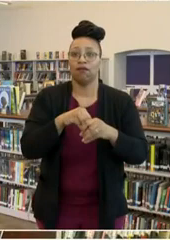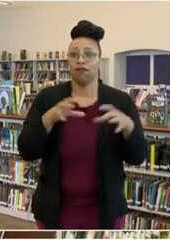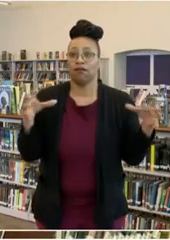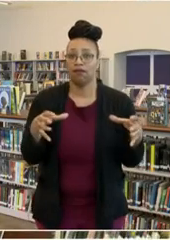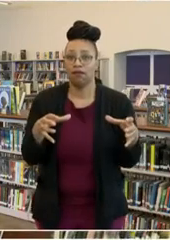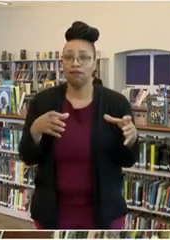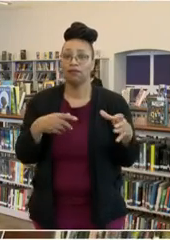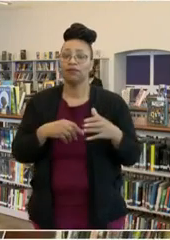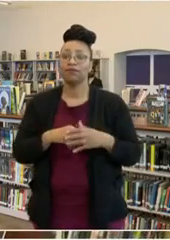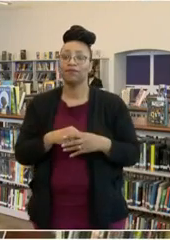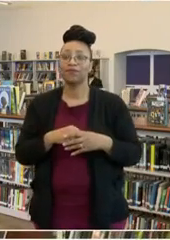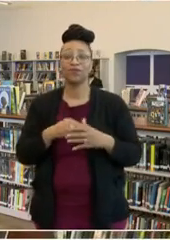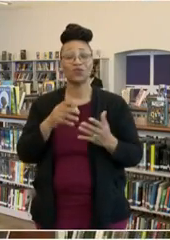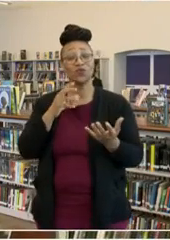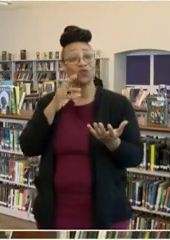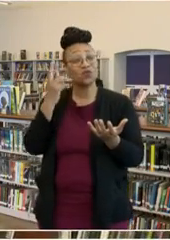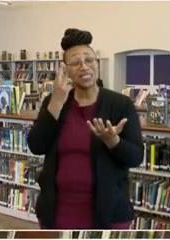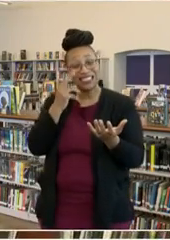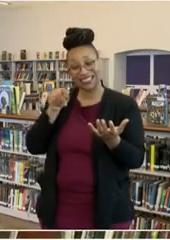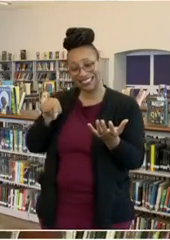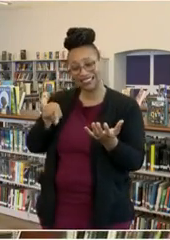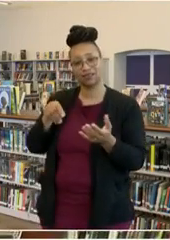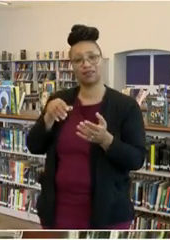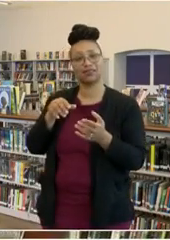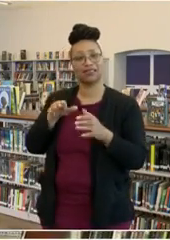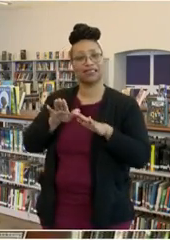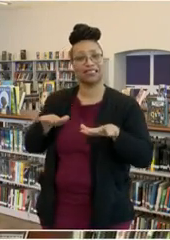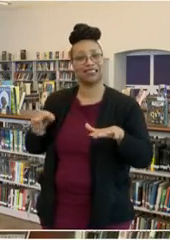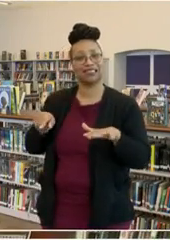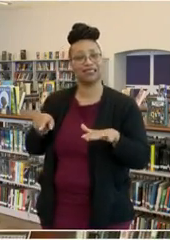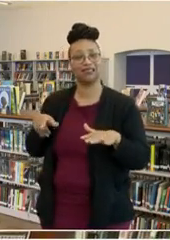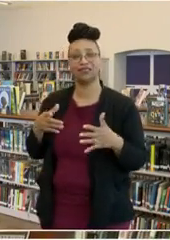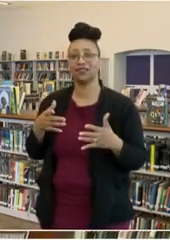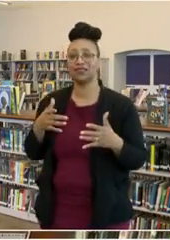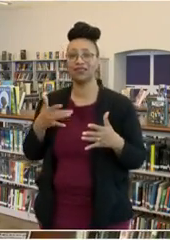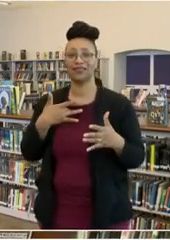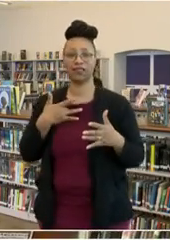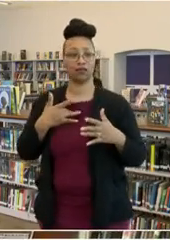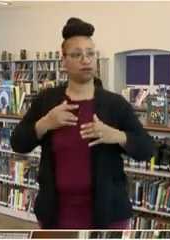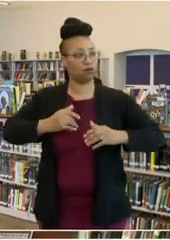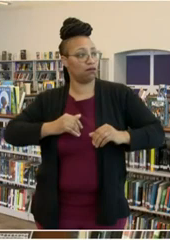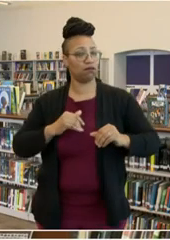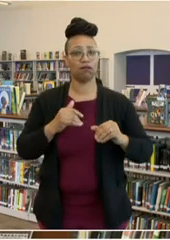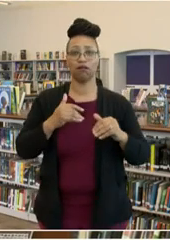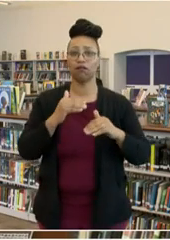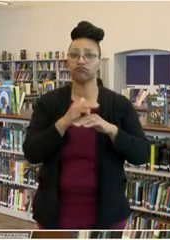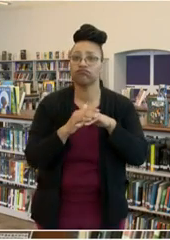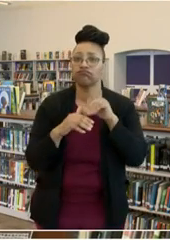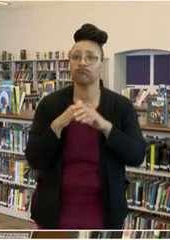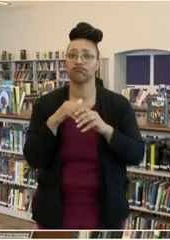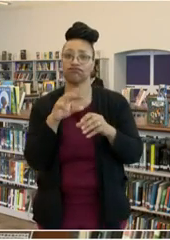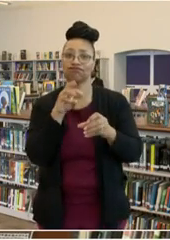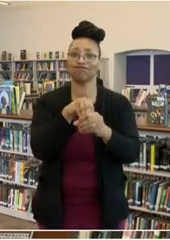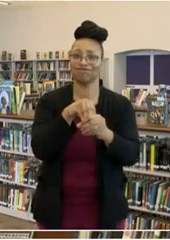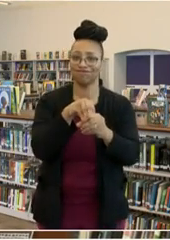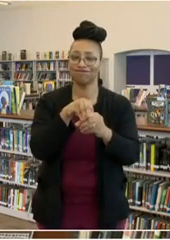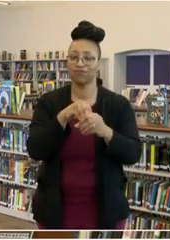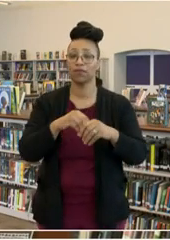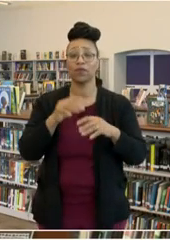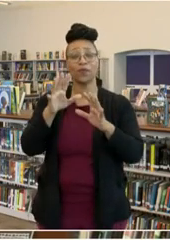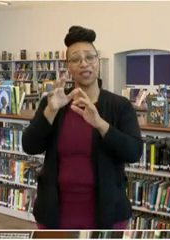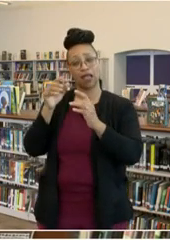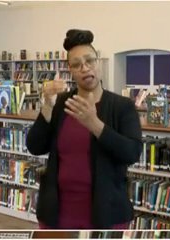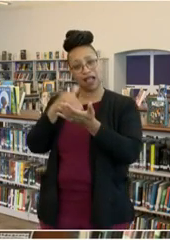also important for the pocketbooks of DC families. And so we are always looking for opportunities to